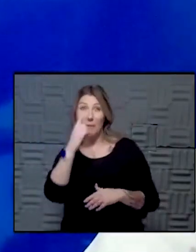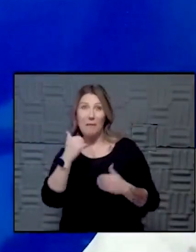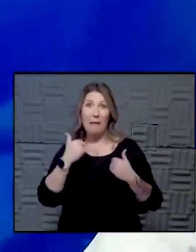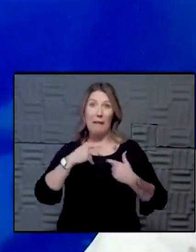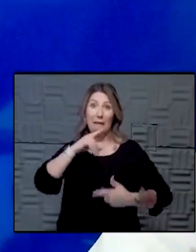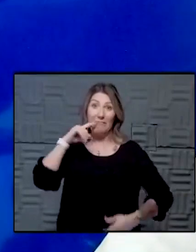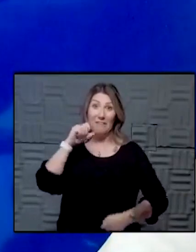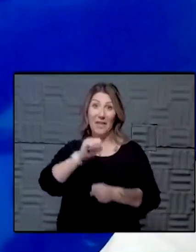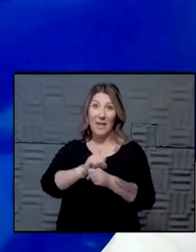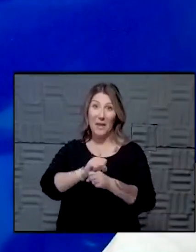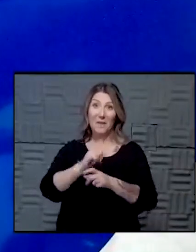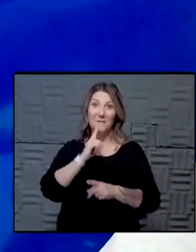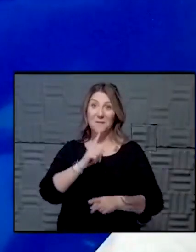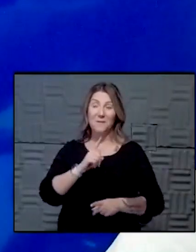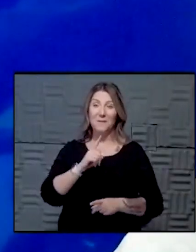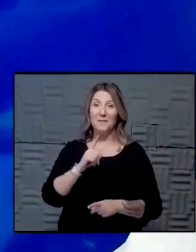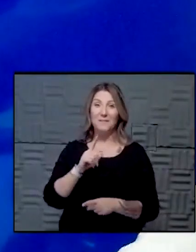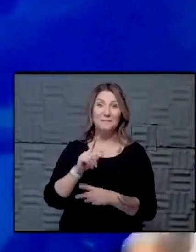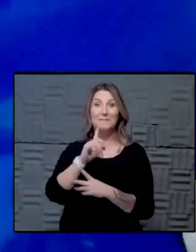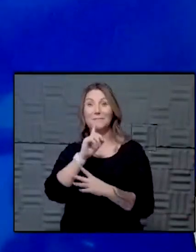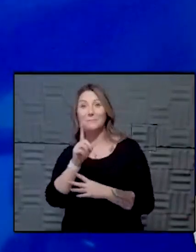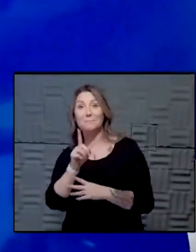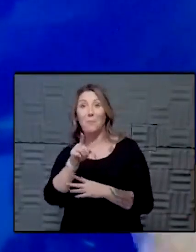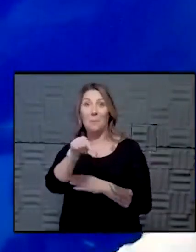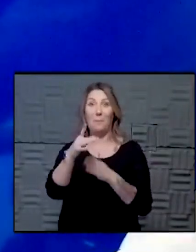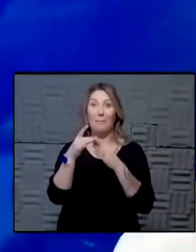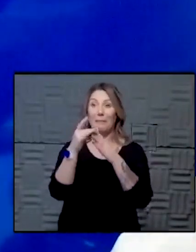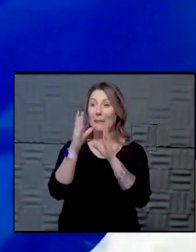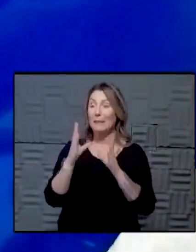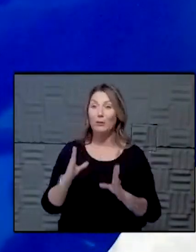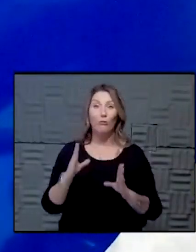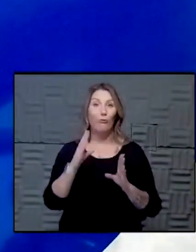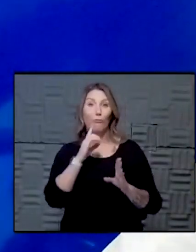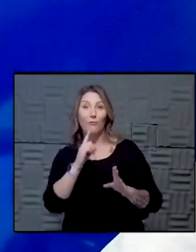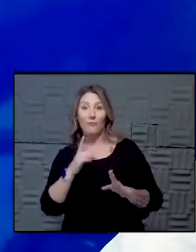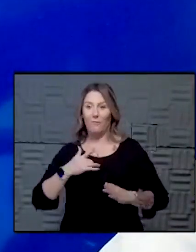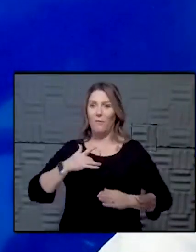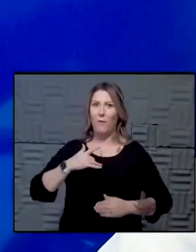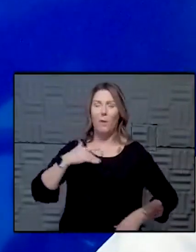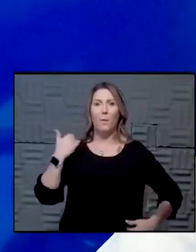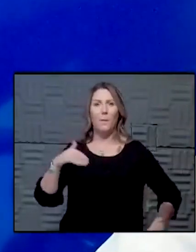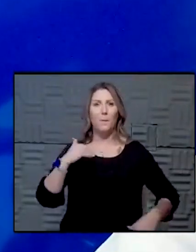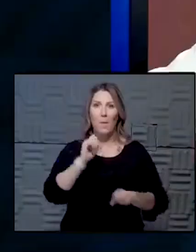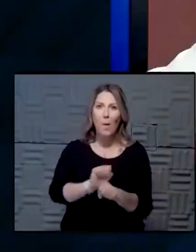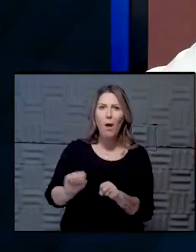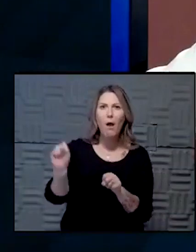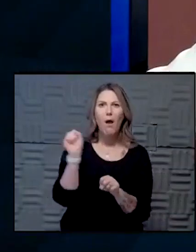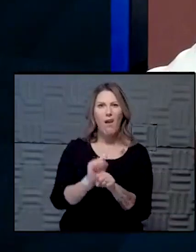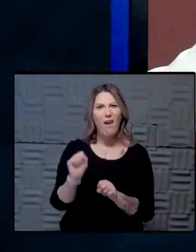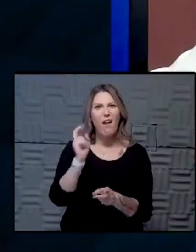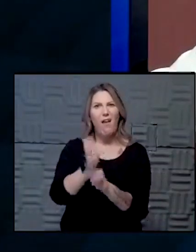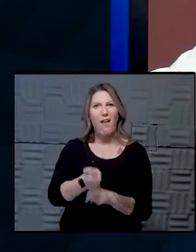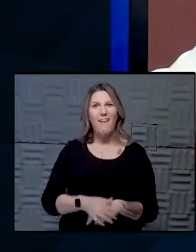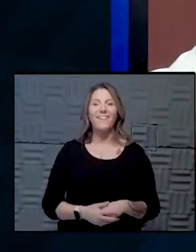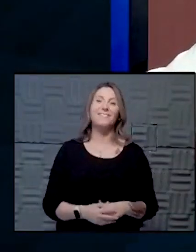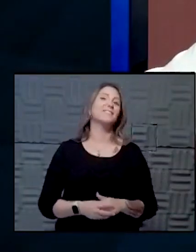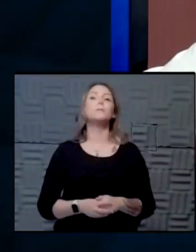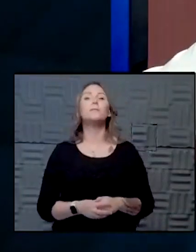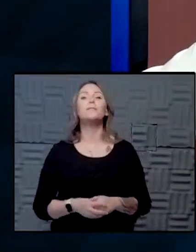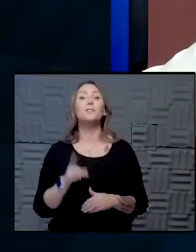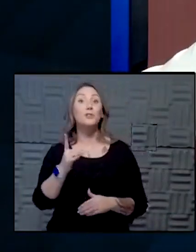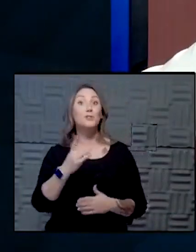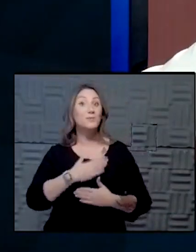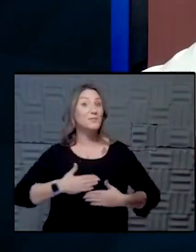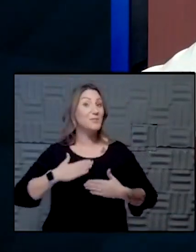affirmation there, Troop Leader Reed, because it sounds like they felt like they were working pretty hard on this. So did you like